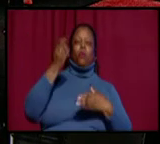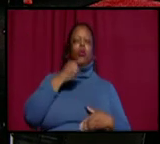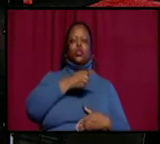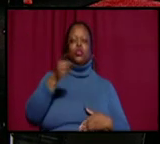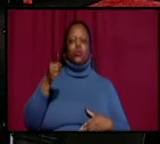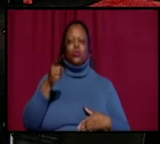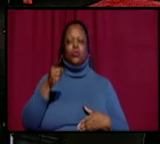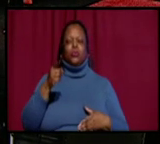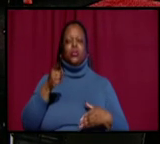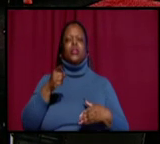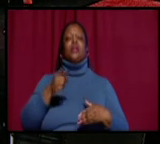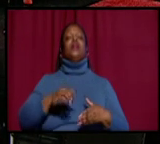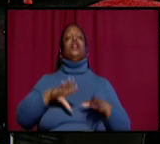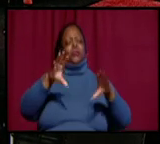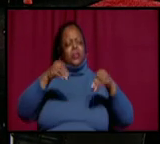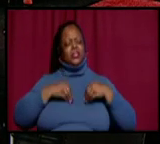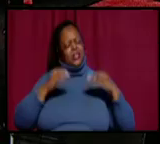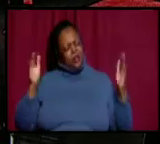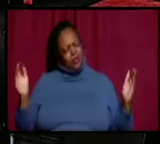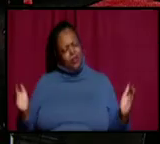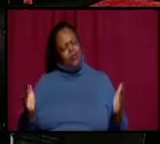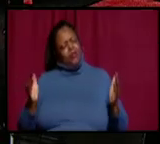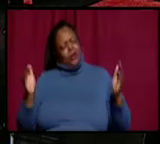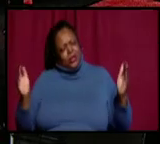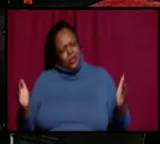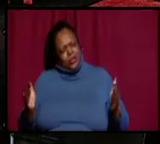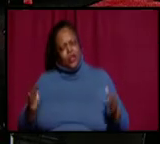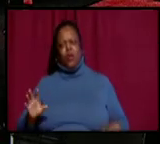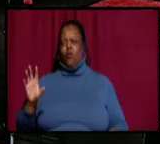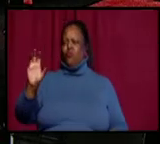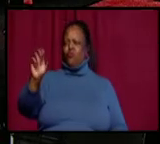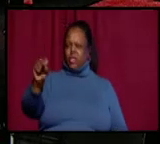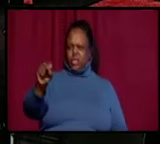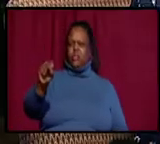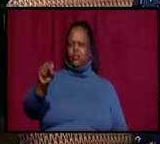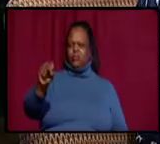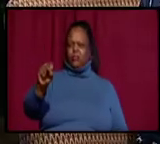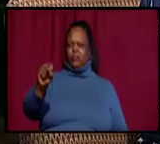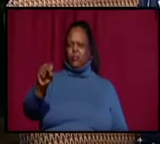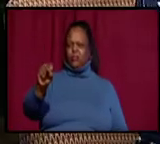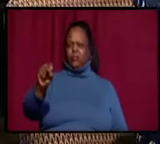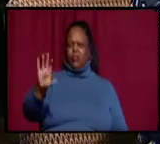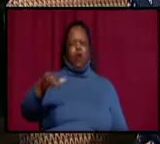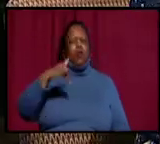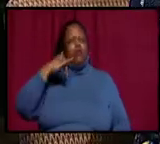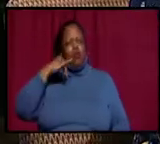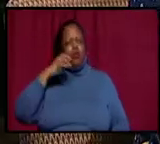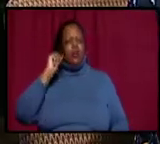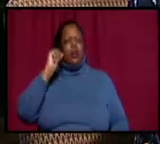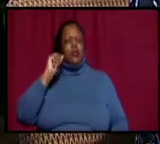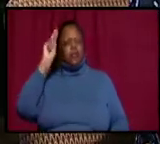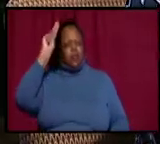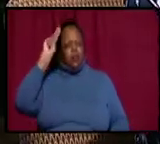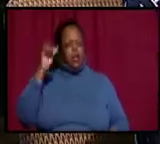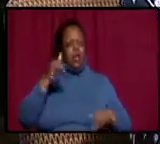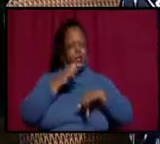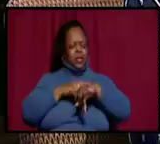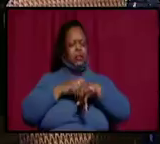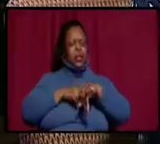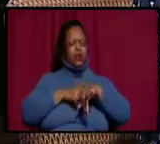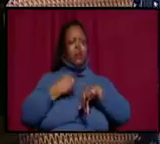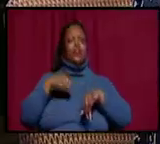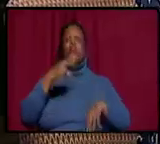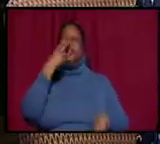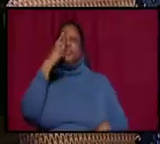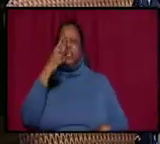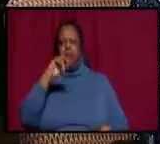so encouraged. I want you to reach out and, you know, call your aunts. This is a time now where you